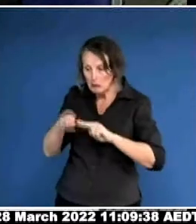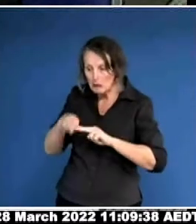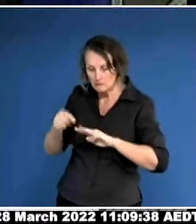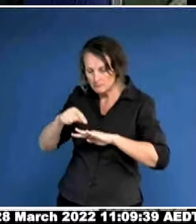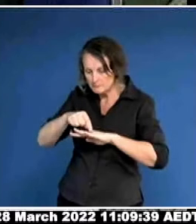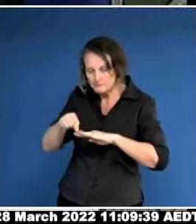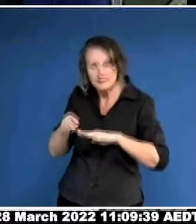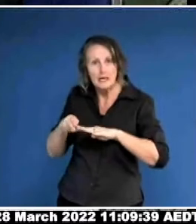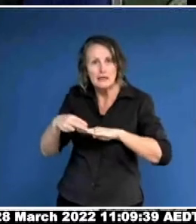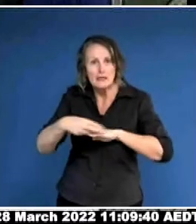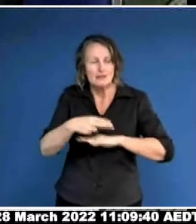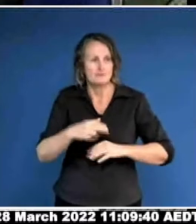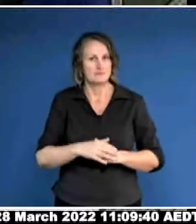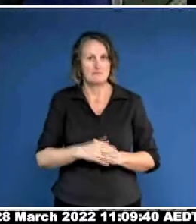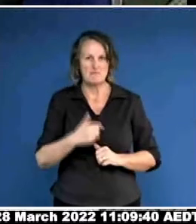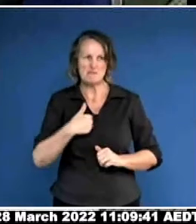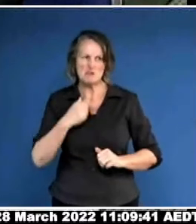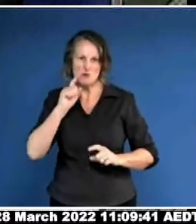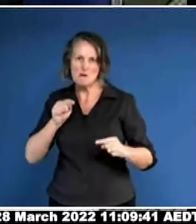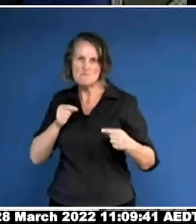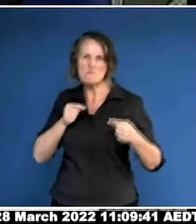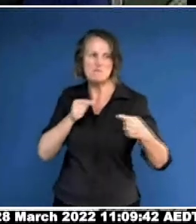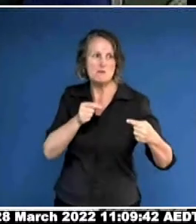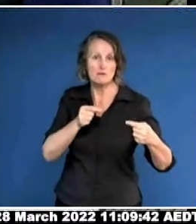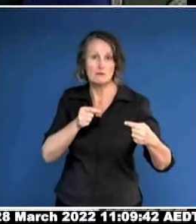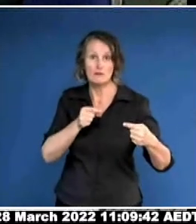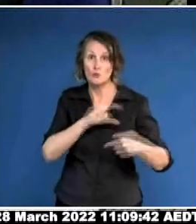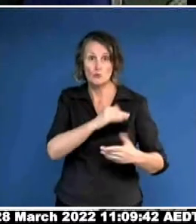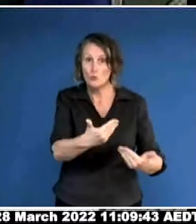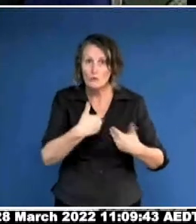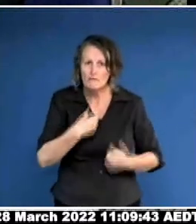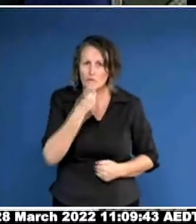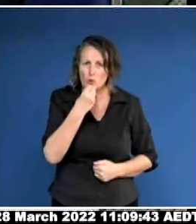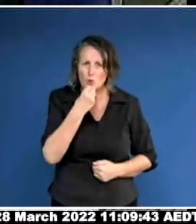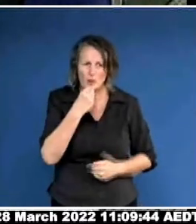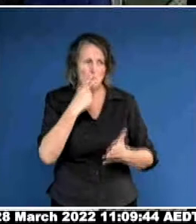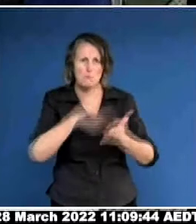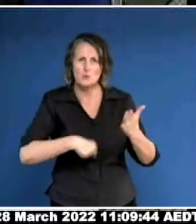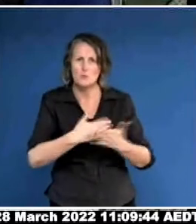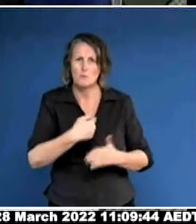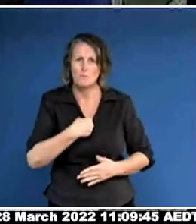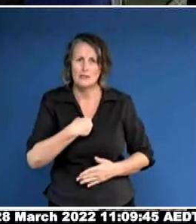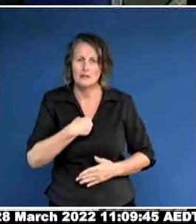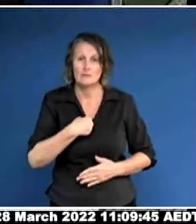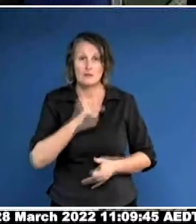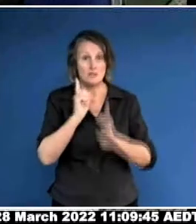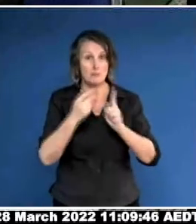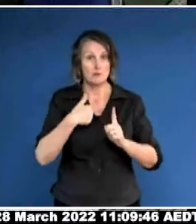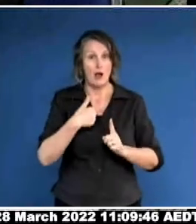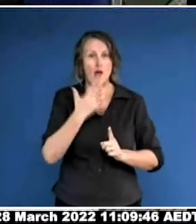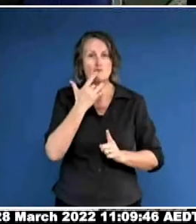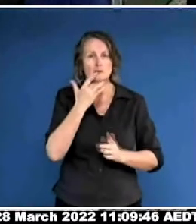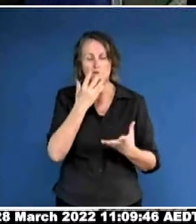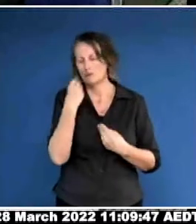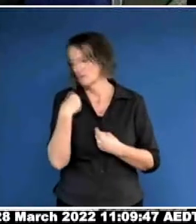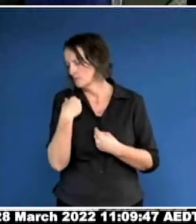I was a smart ass and he wouldn't give me food. I would pretend to be asleep by playing dead,